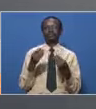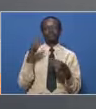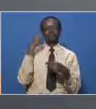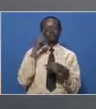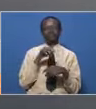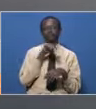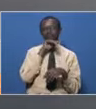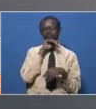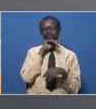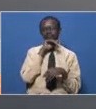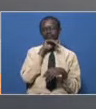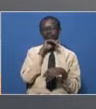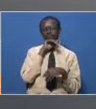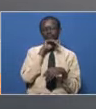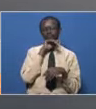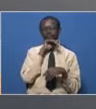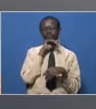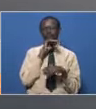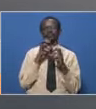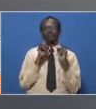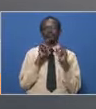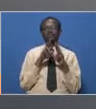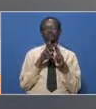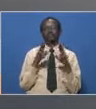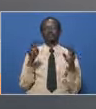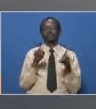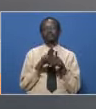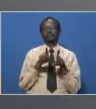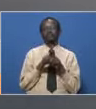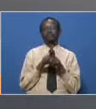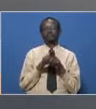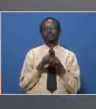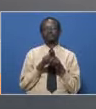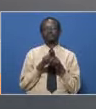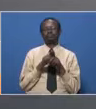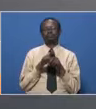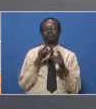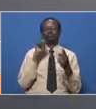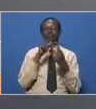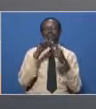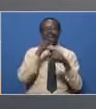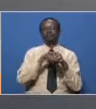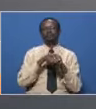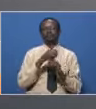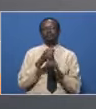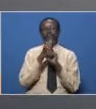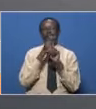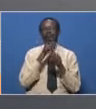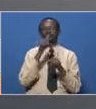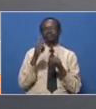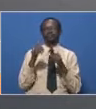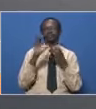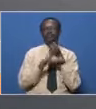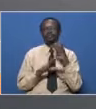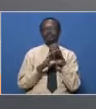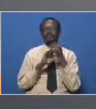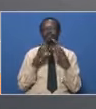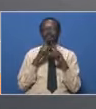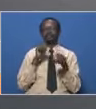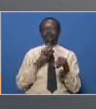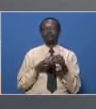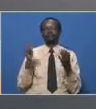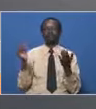his father, Raila for that matter, or even if it was his father, to get massive support from the rest of the country. But remove that.